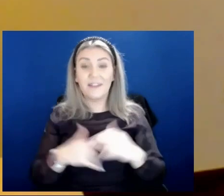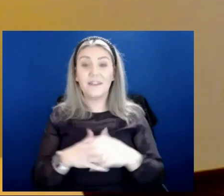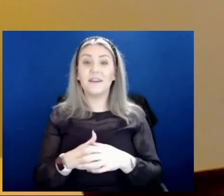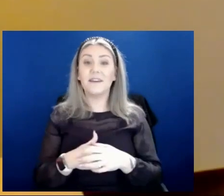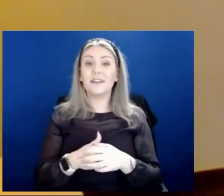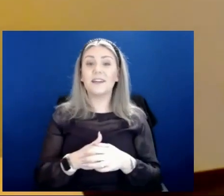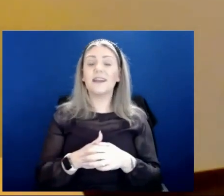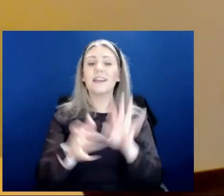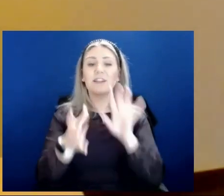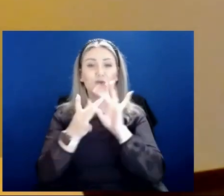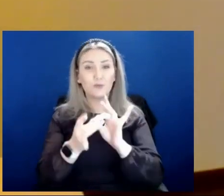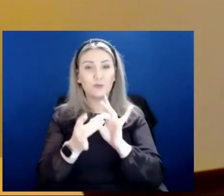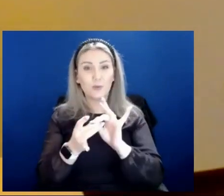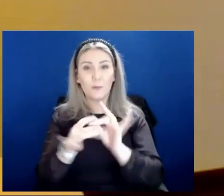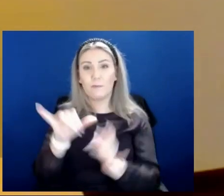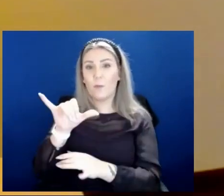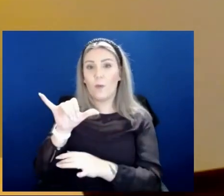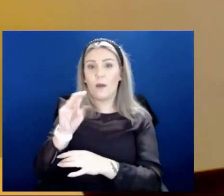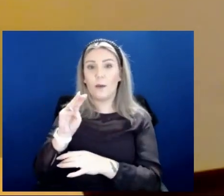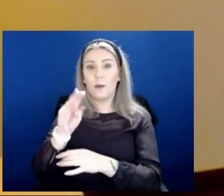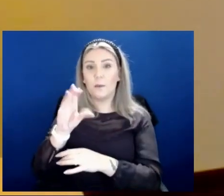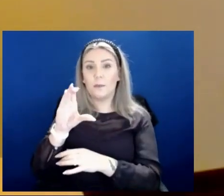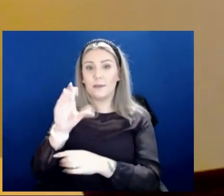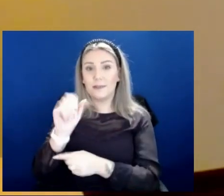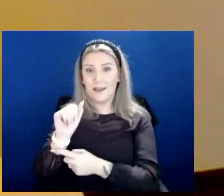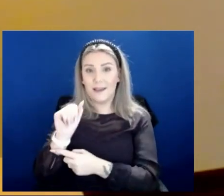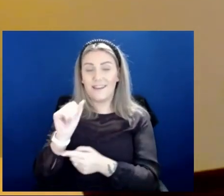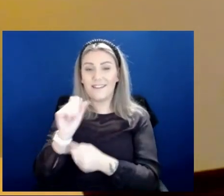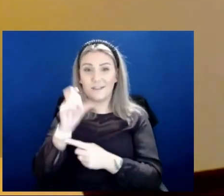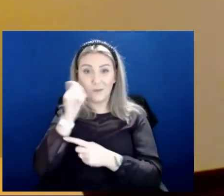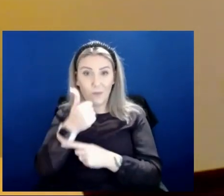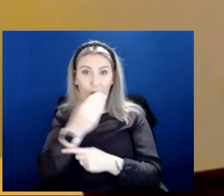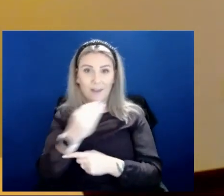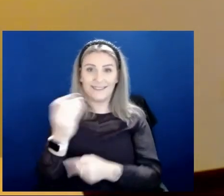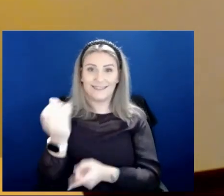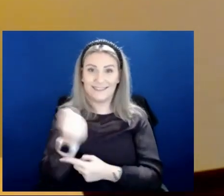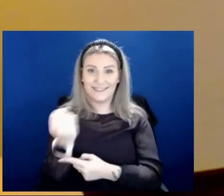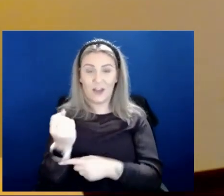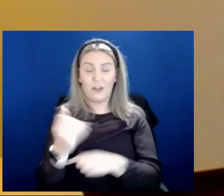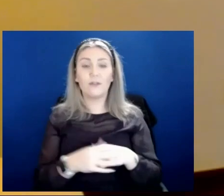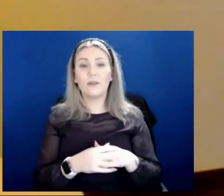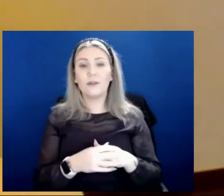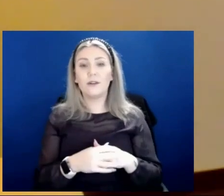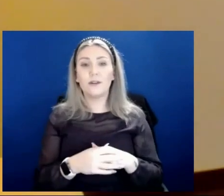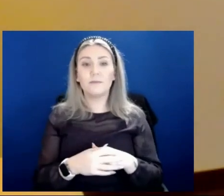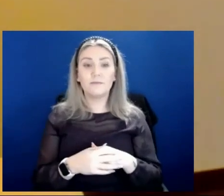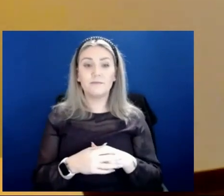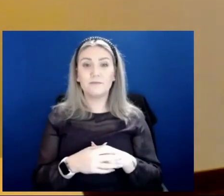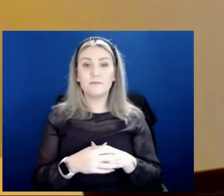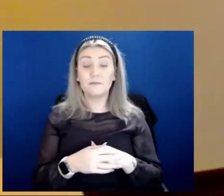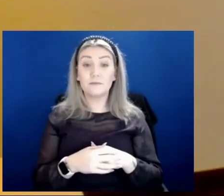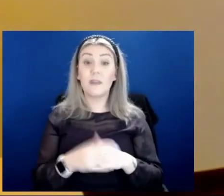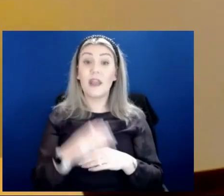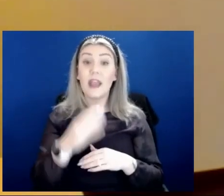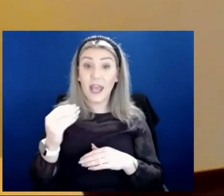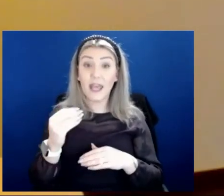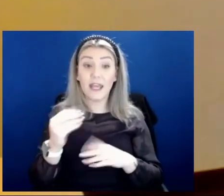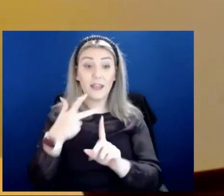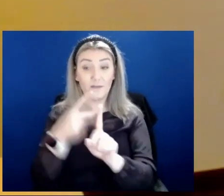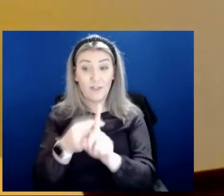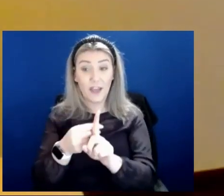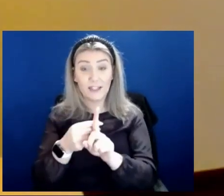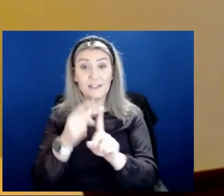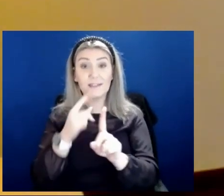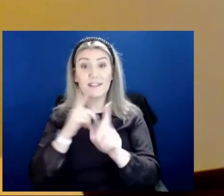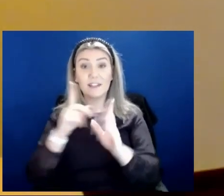with the YMCA doing vaccines tomorrow and Saturday. And as the vaccines needs start